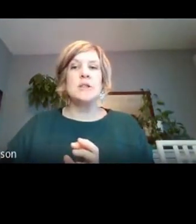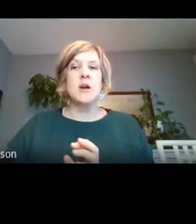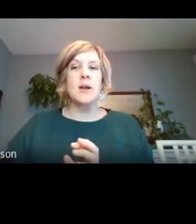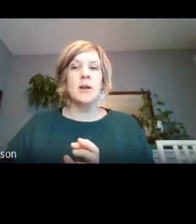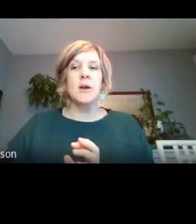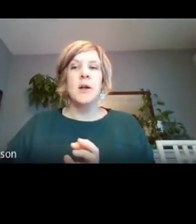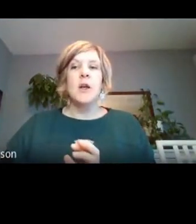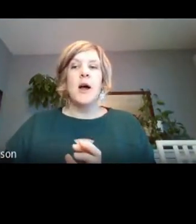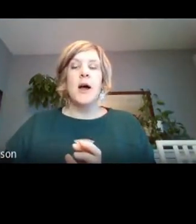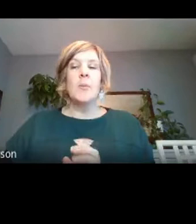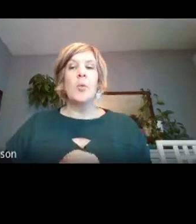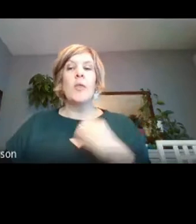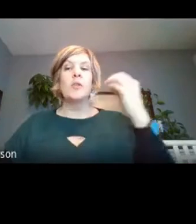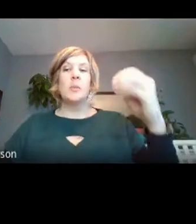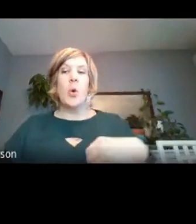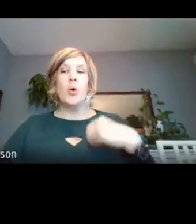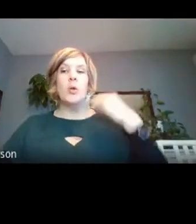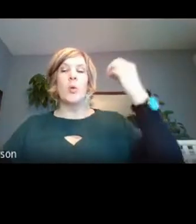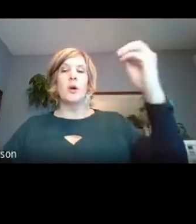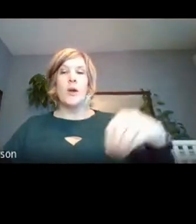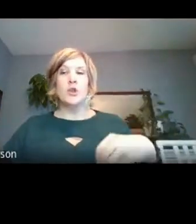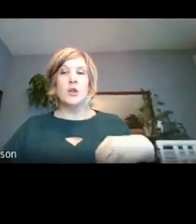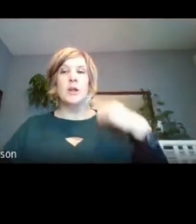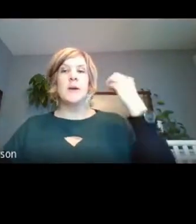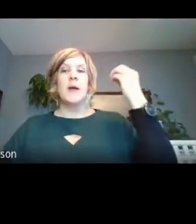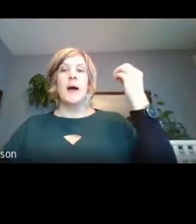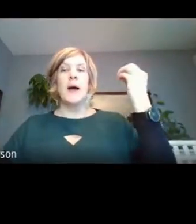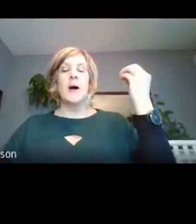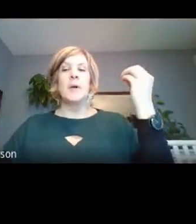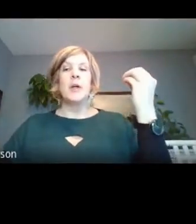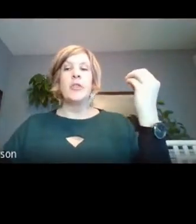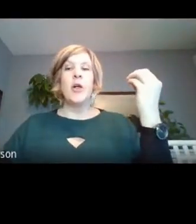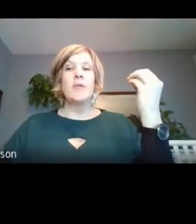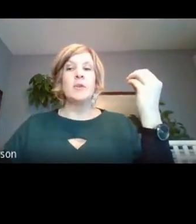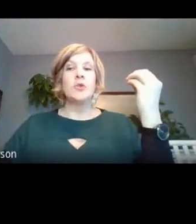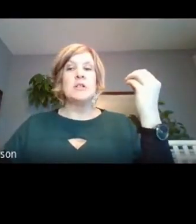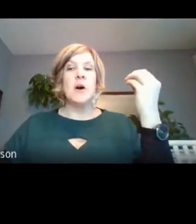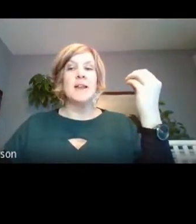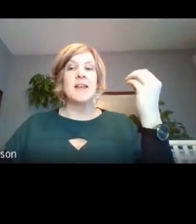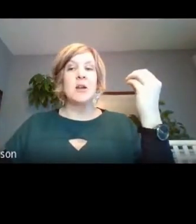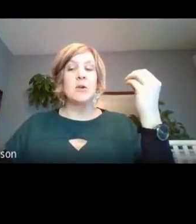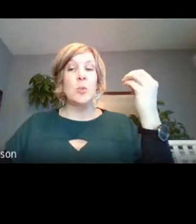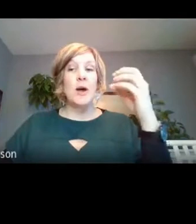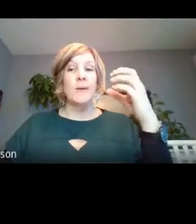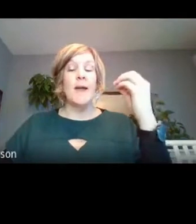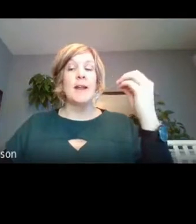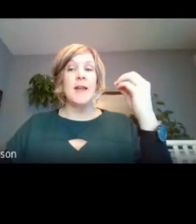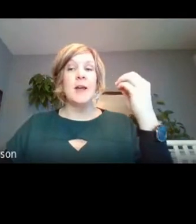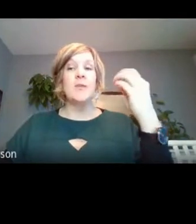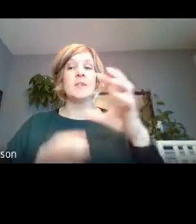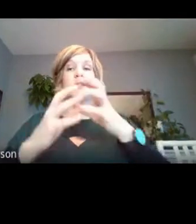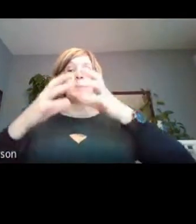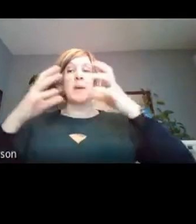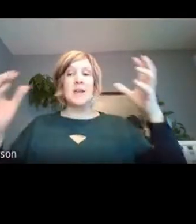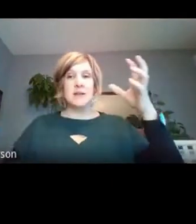this little green dot here um when there's a poll or a question um they'll have a little green dot here as well and